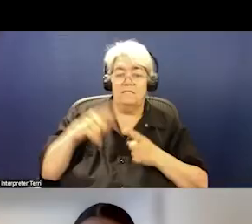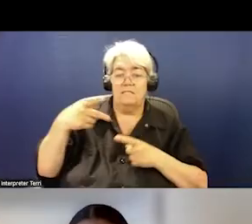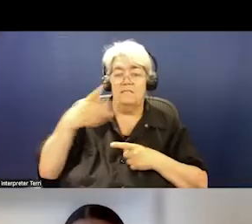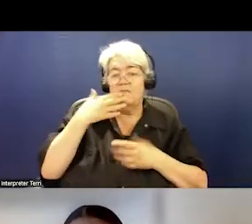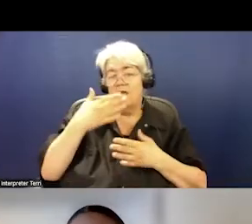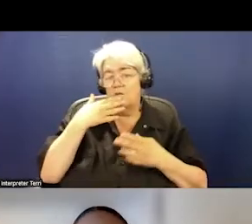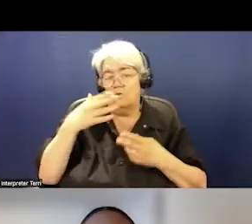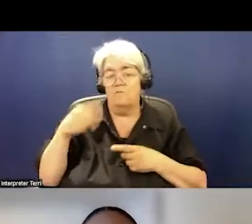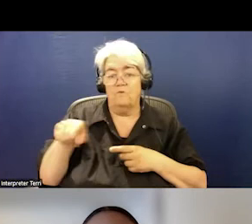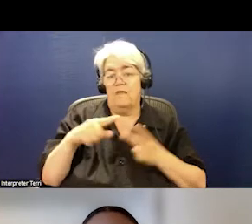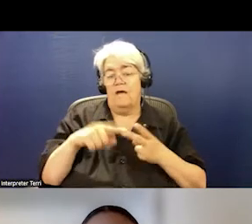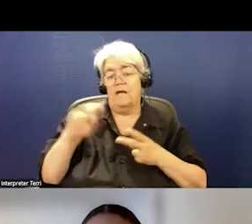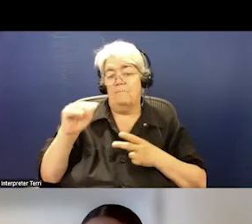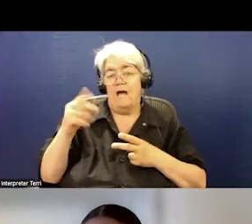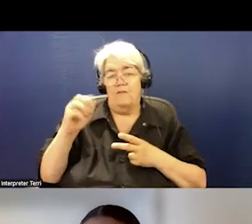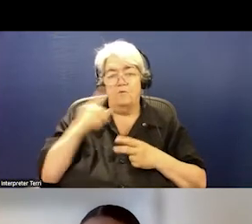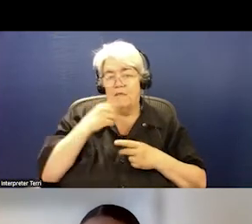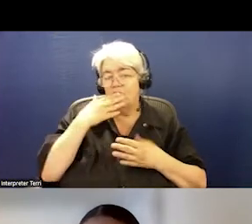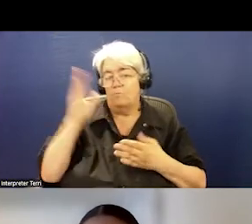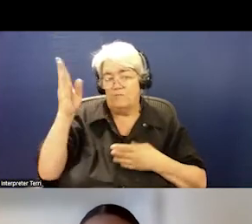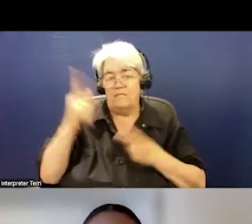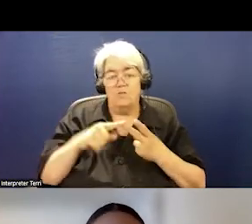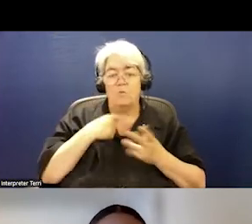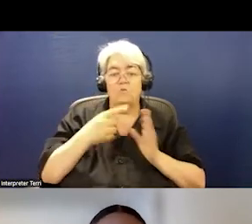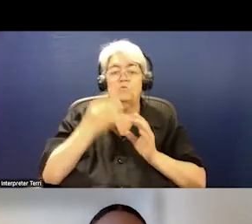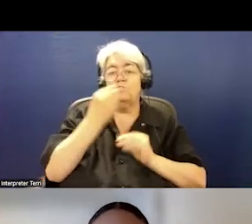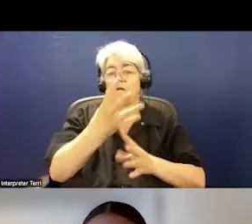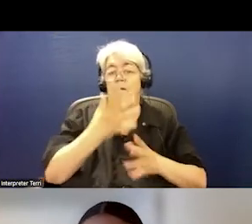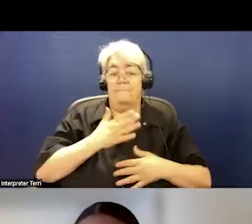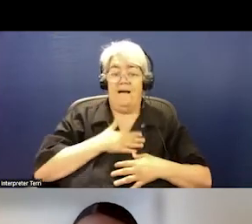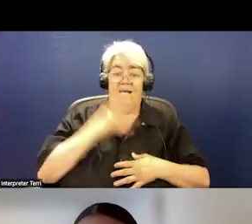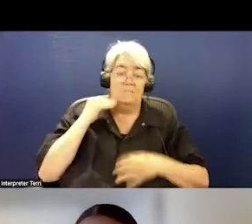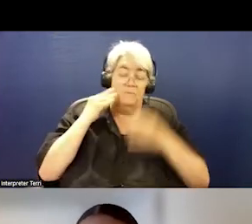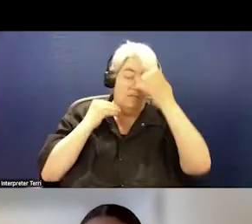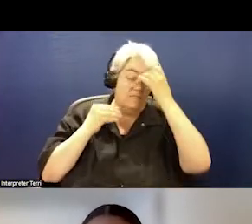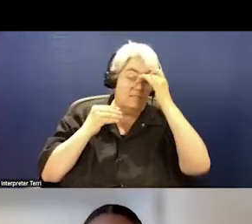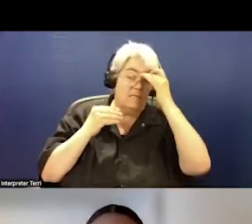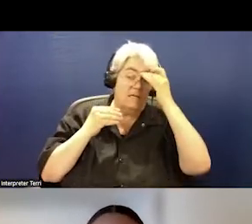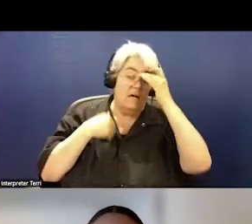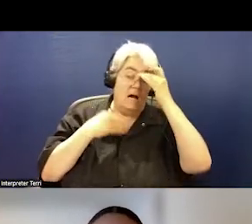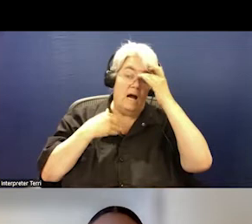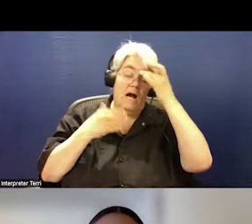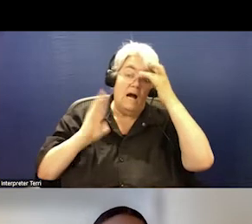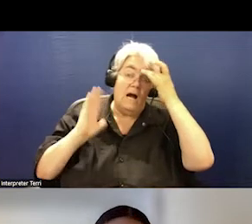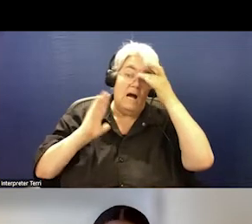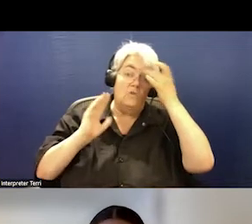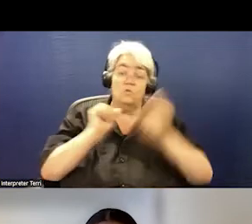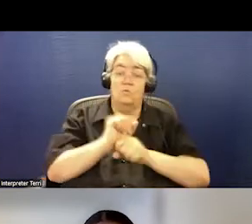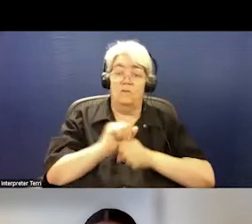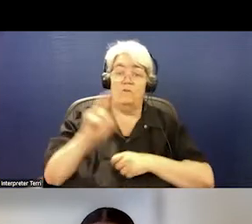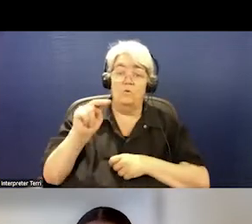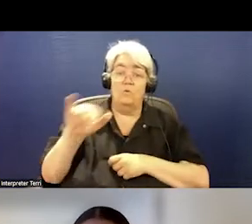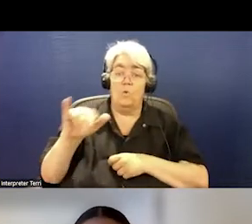your presentation. I just want to share a little bit of my experience. I worked for a New York City